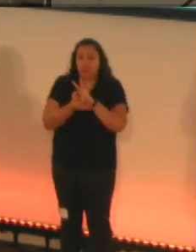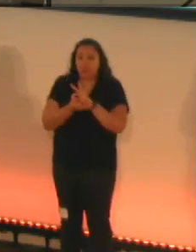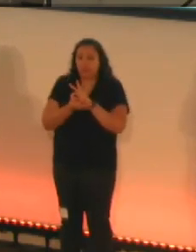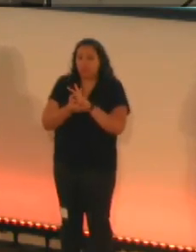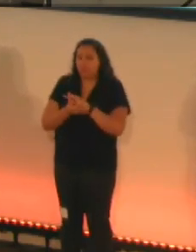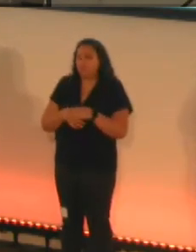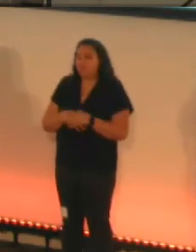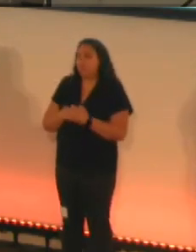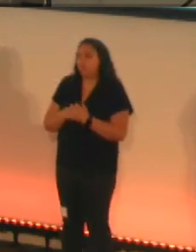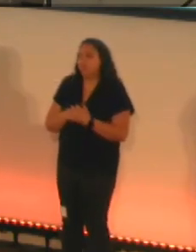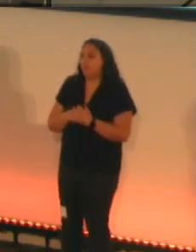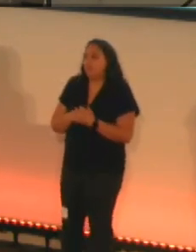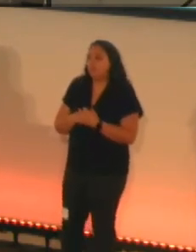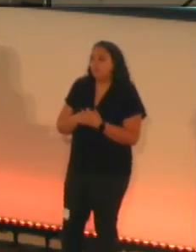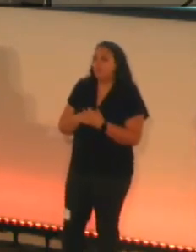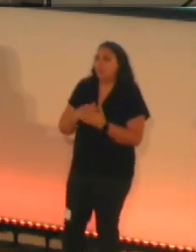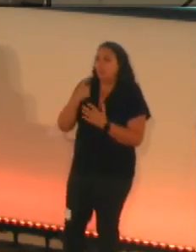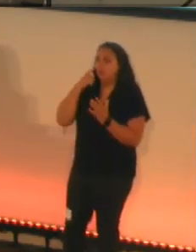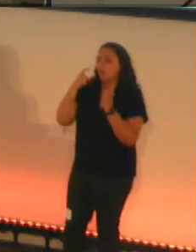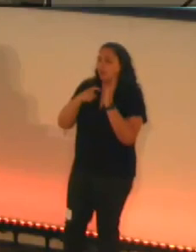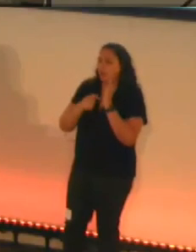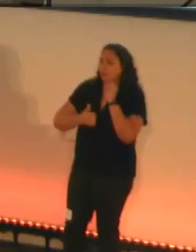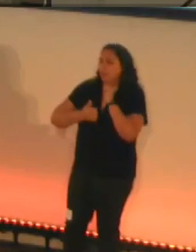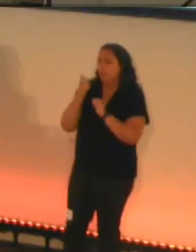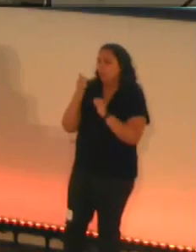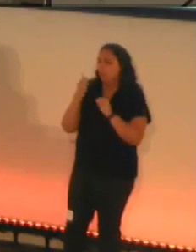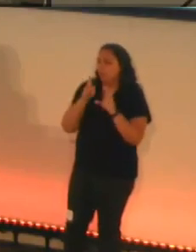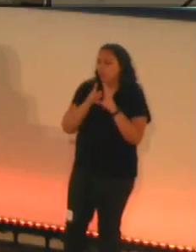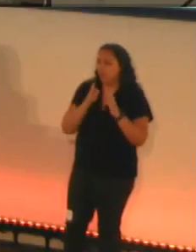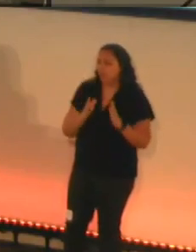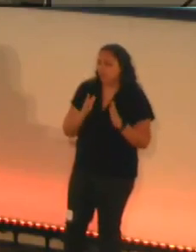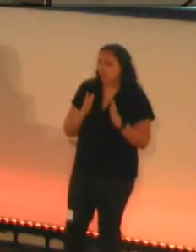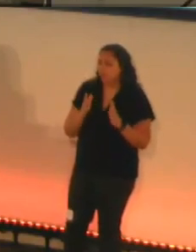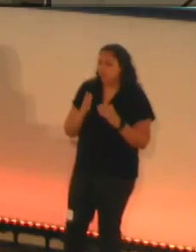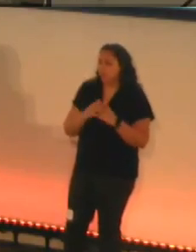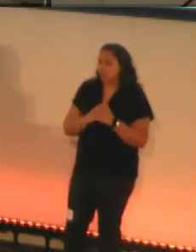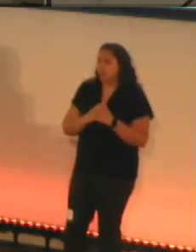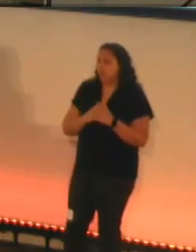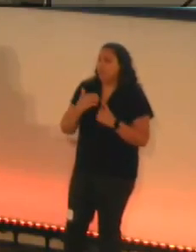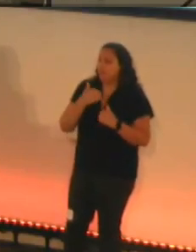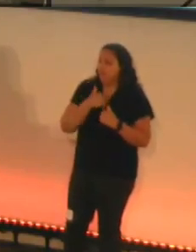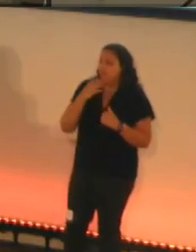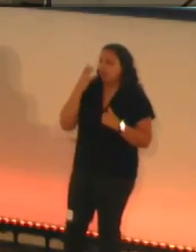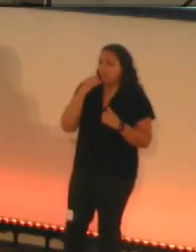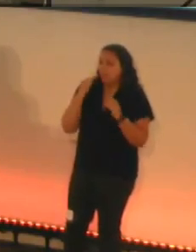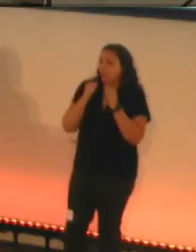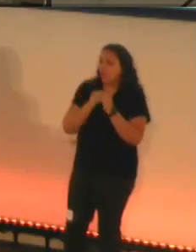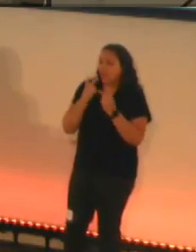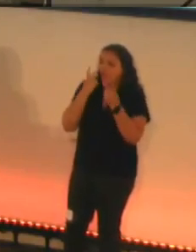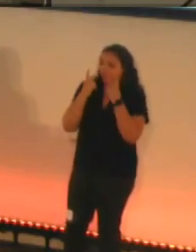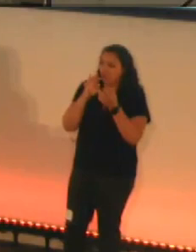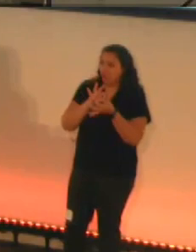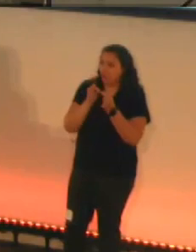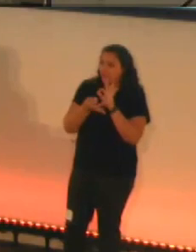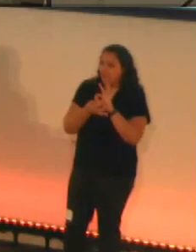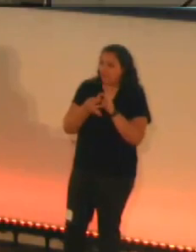My Eyes as well. And we found that most of the participants, if not all, had experience with visual interpretation services.